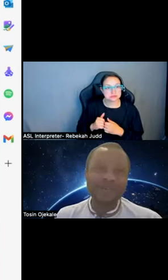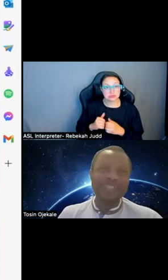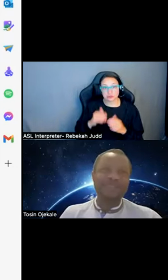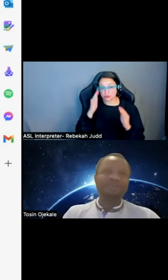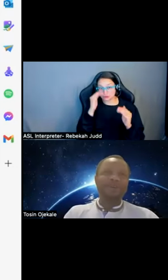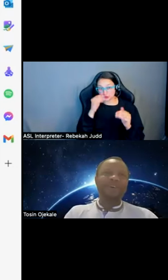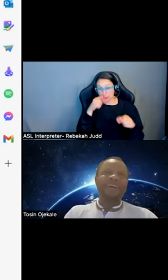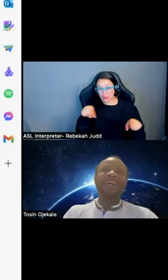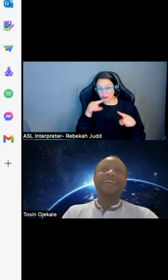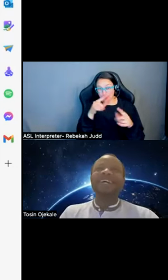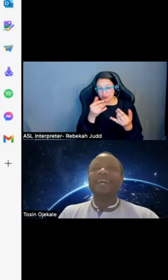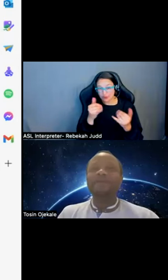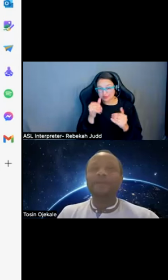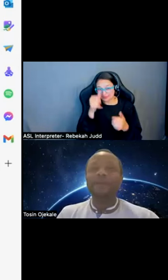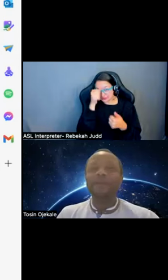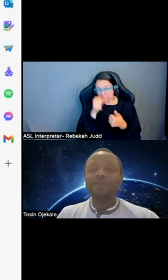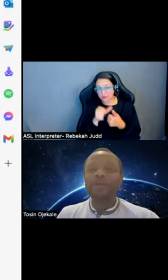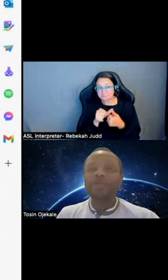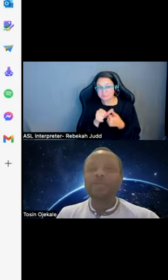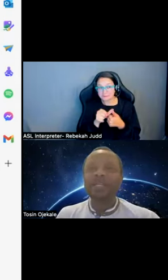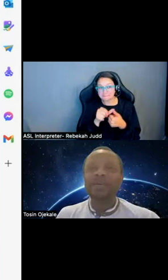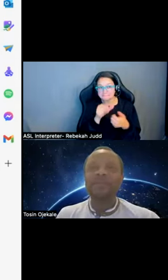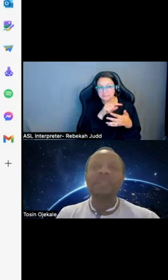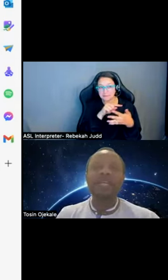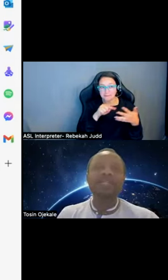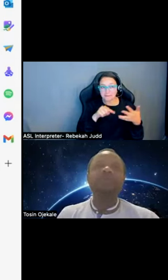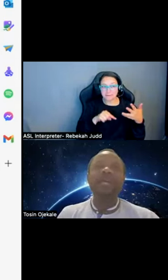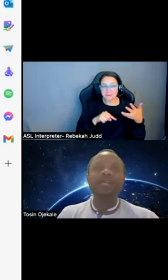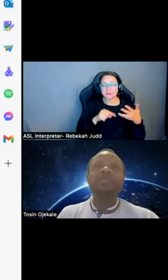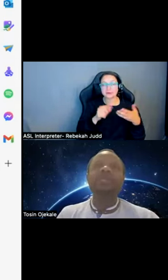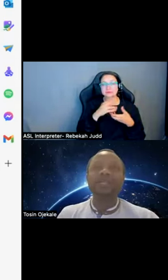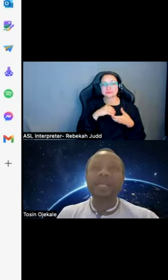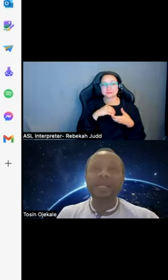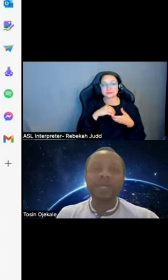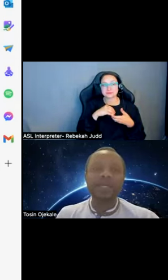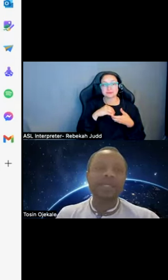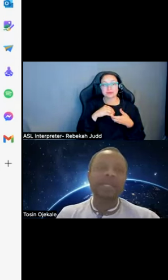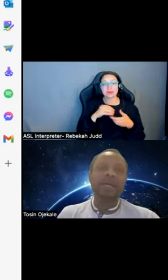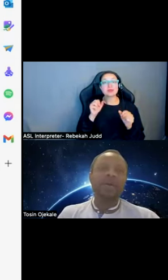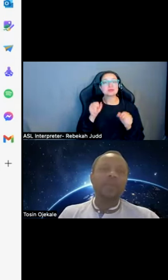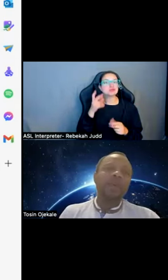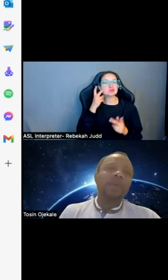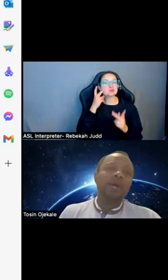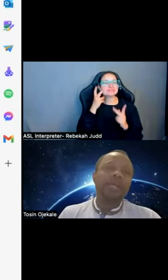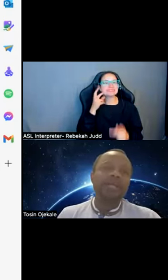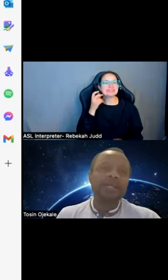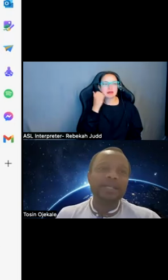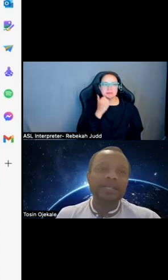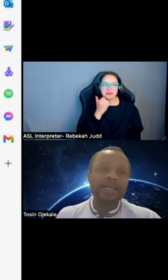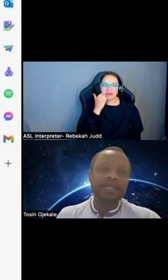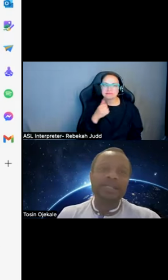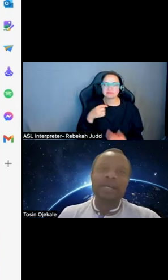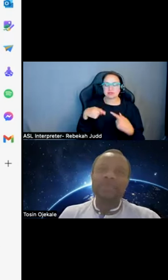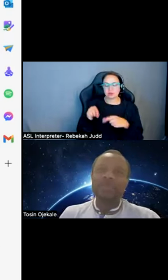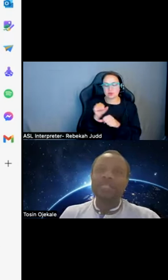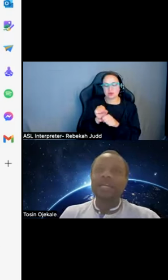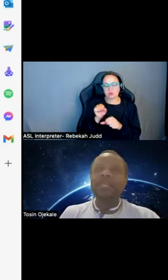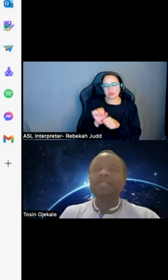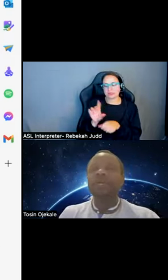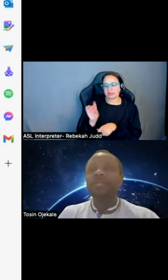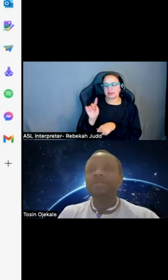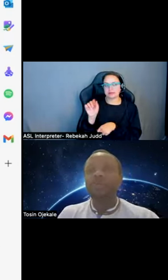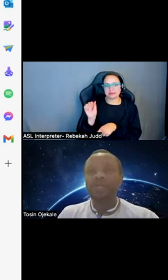also still remember every of those, because those are some of the things you get to see on a daily basis while working in a data center. So these